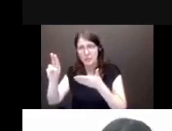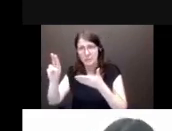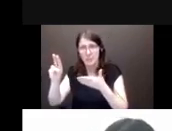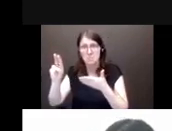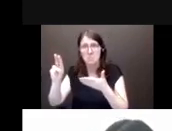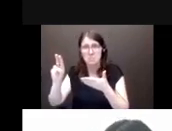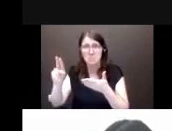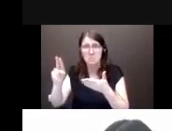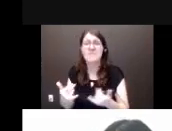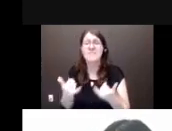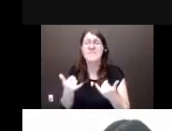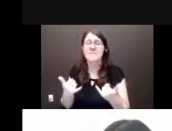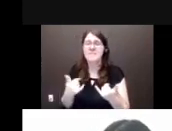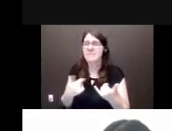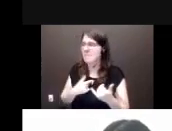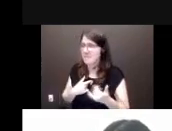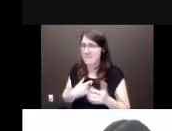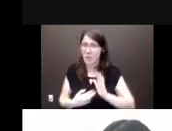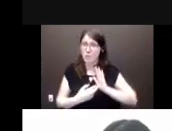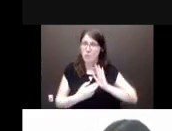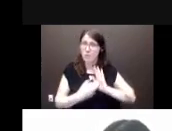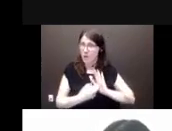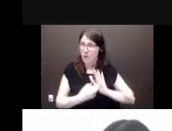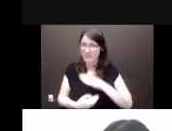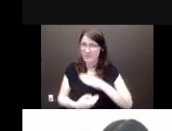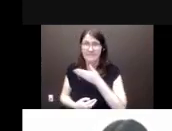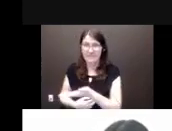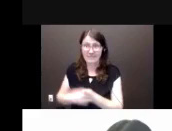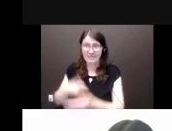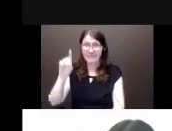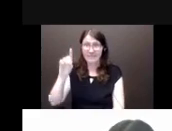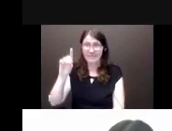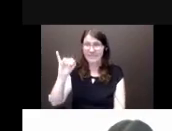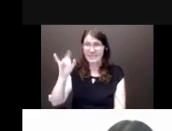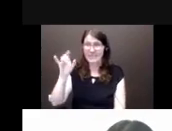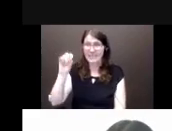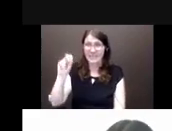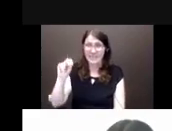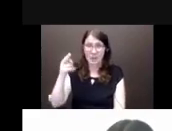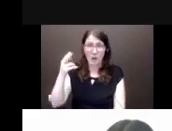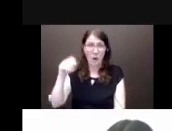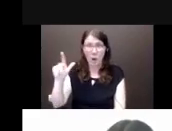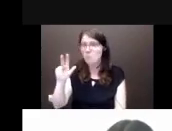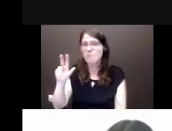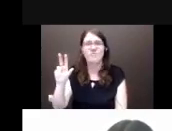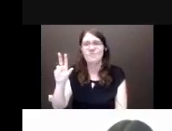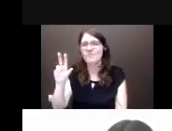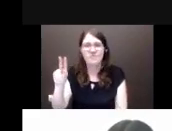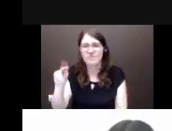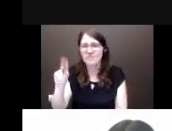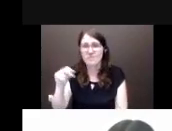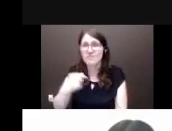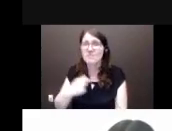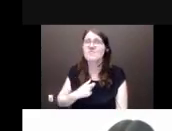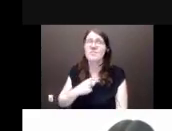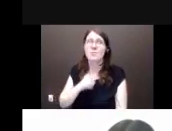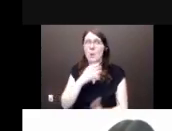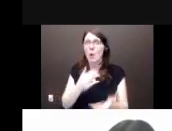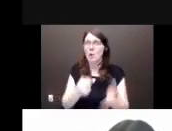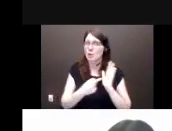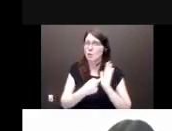not representing Dixon Hall so much, but my work with my YouTube channel, WordWork.